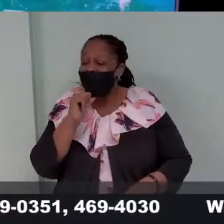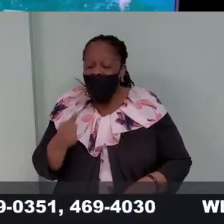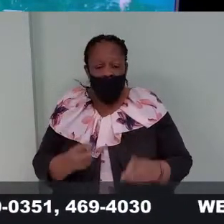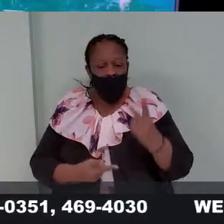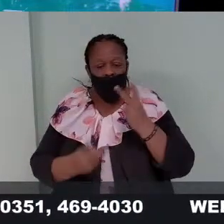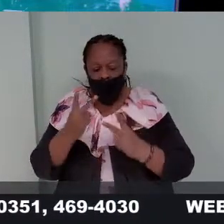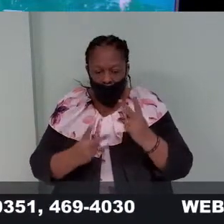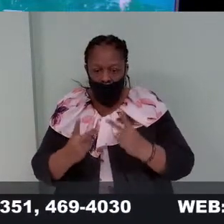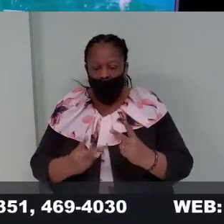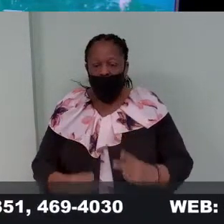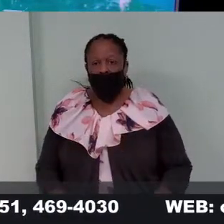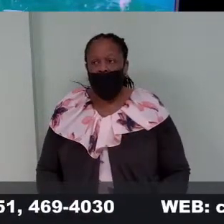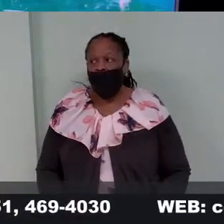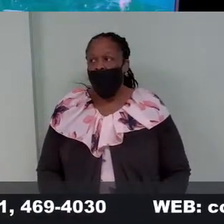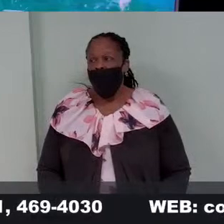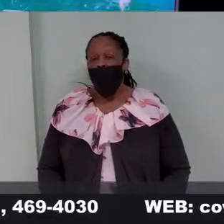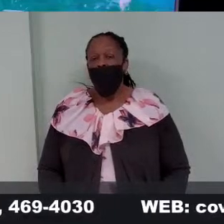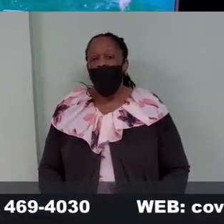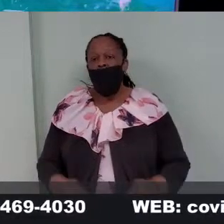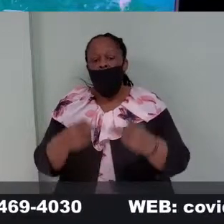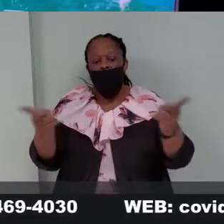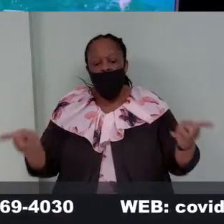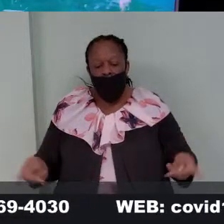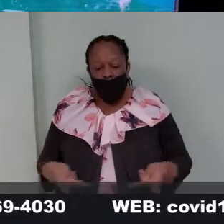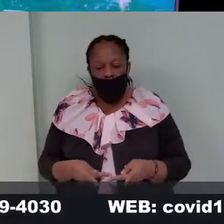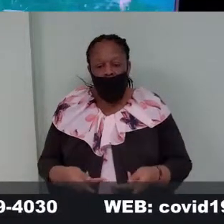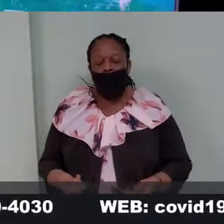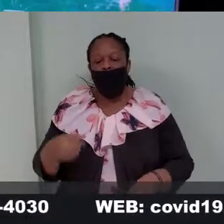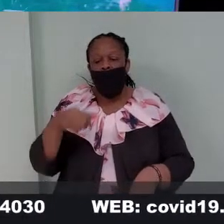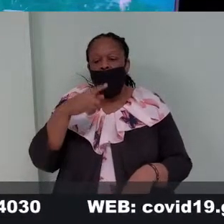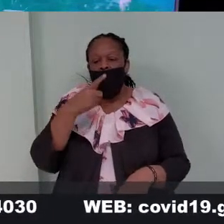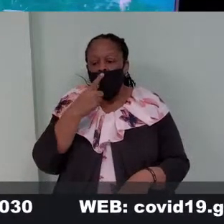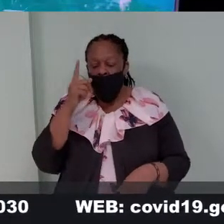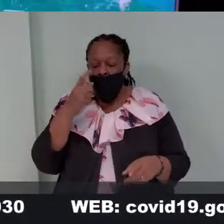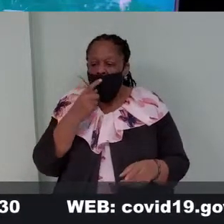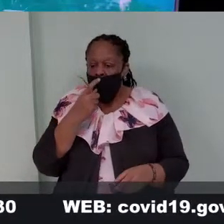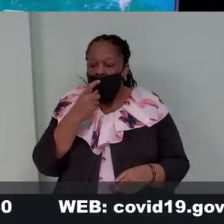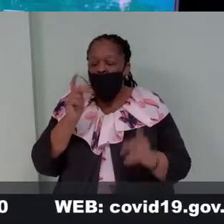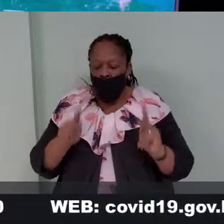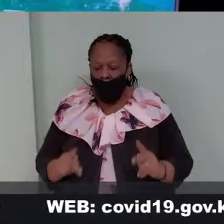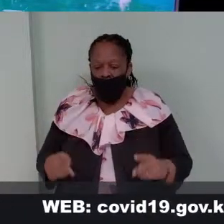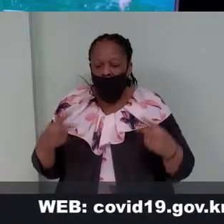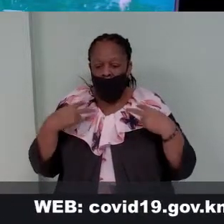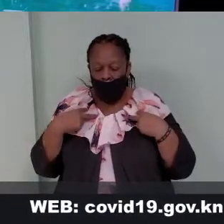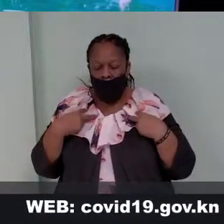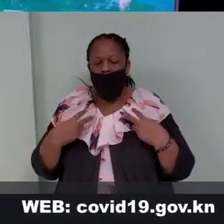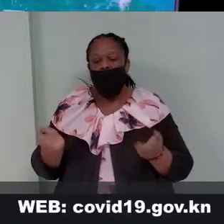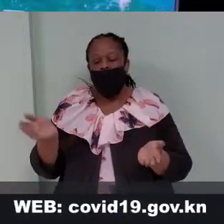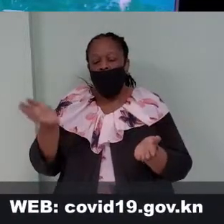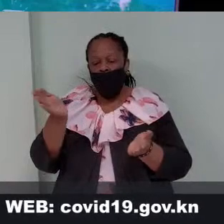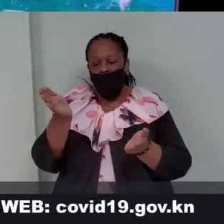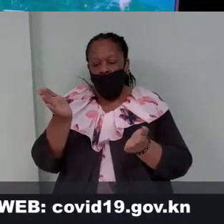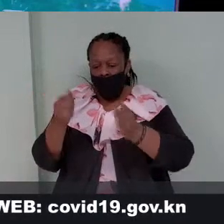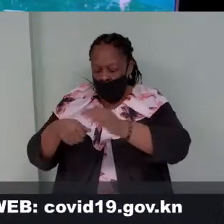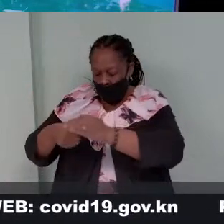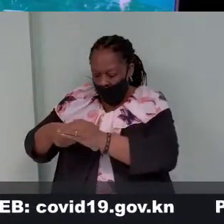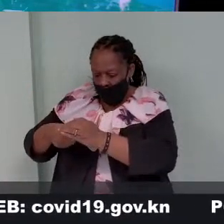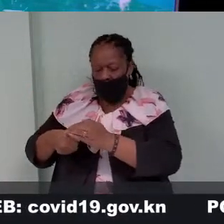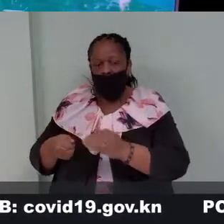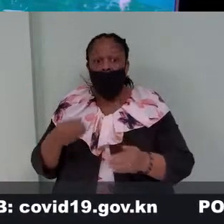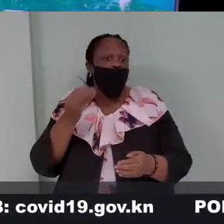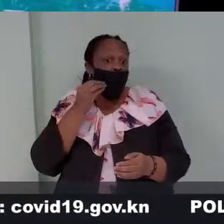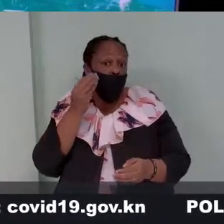Properties where persons are in quarantine or vacationing in place have separate areas demarcated for such